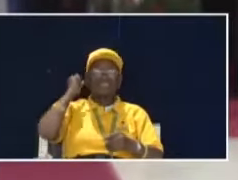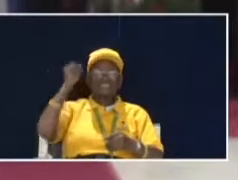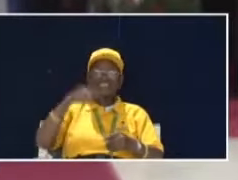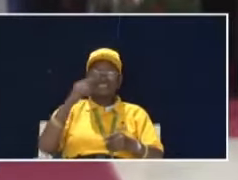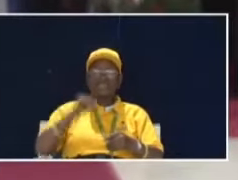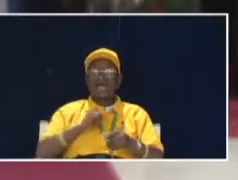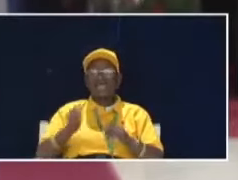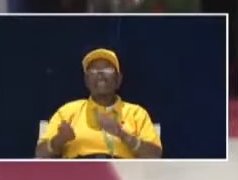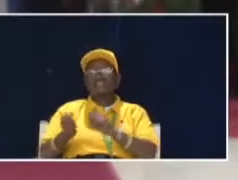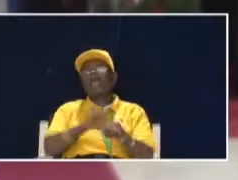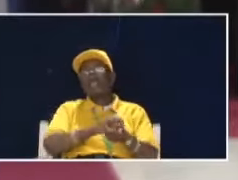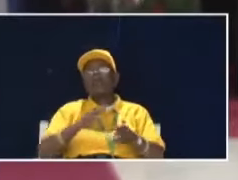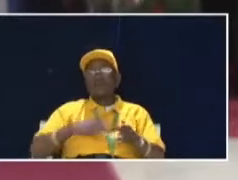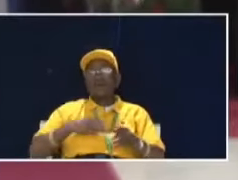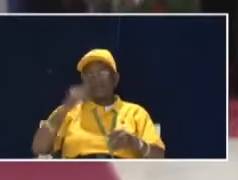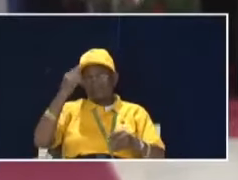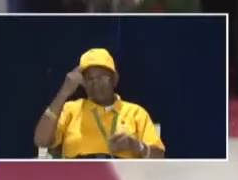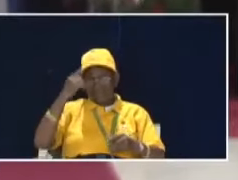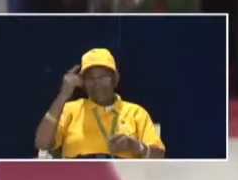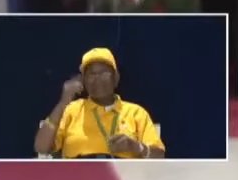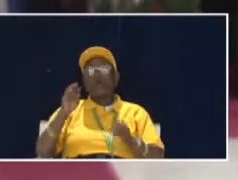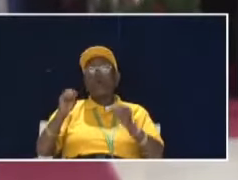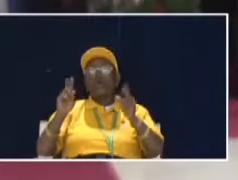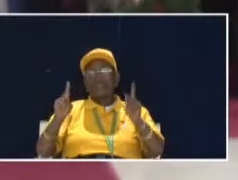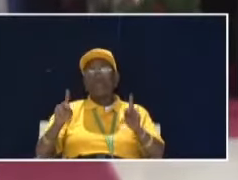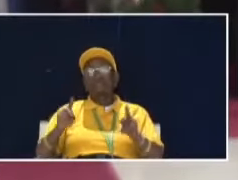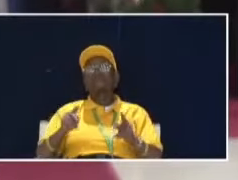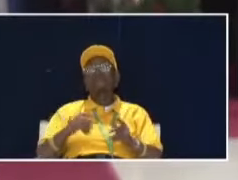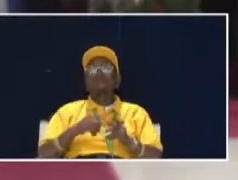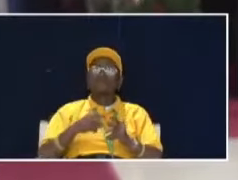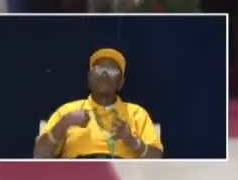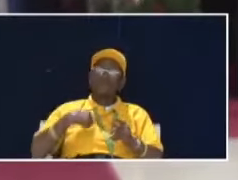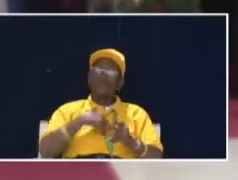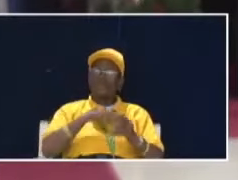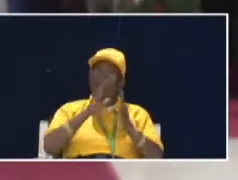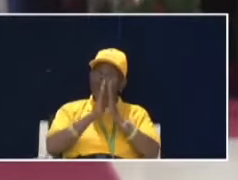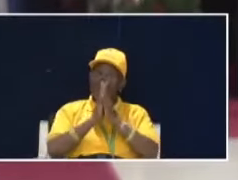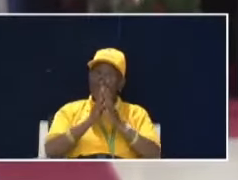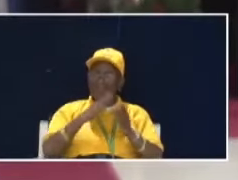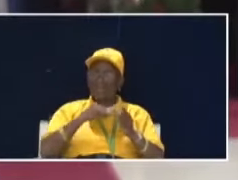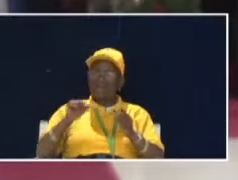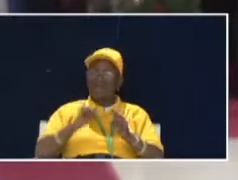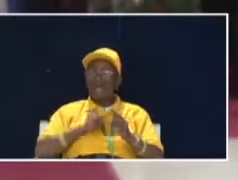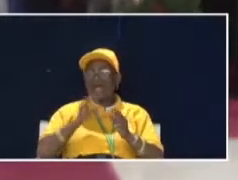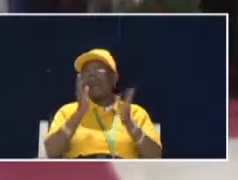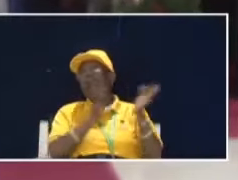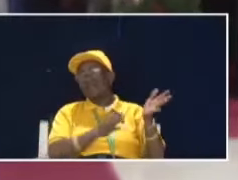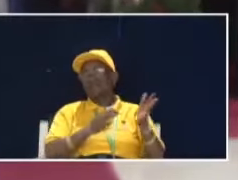And in any case, so we prayed, and I left.